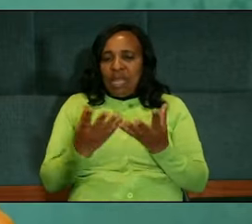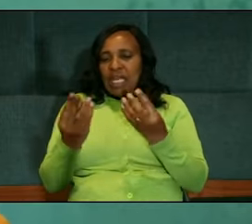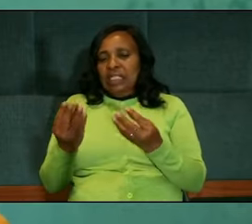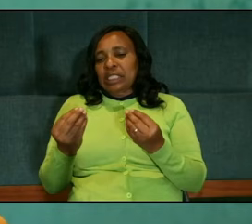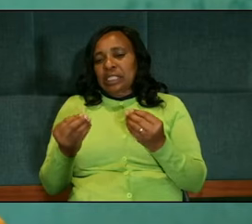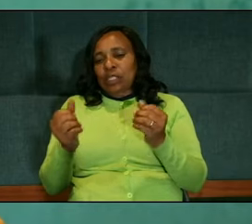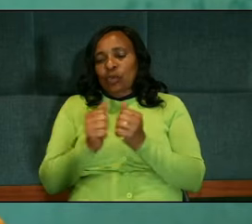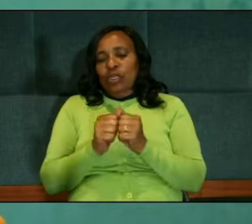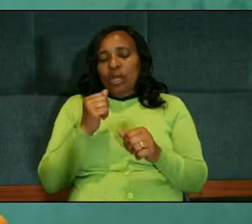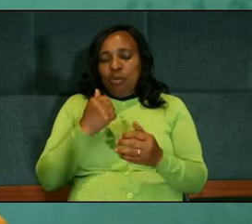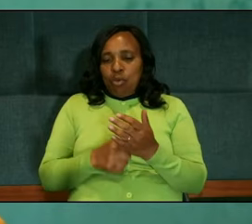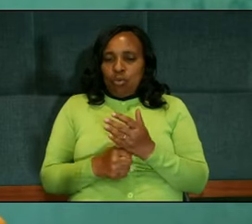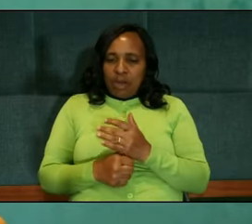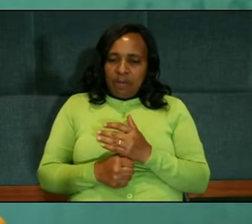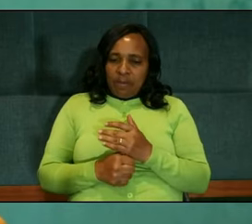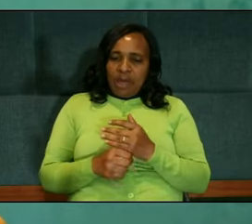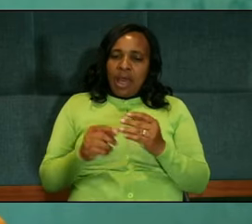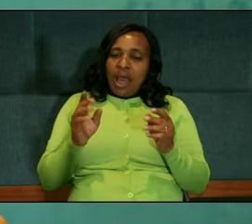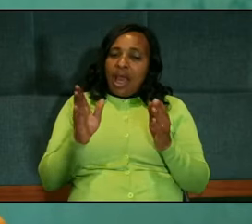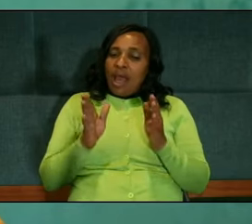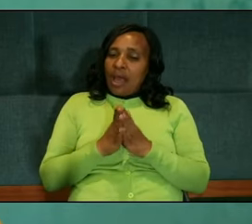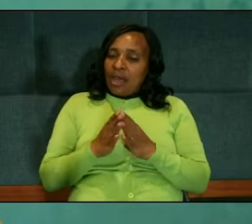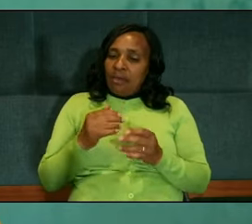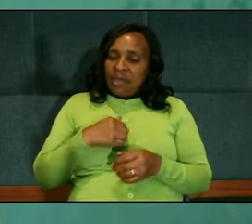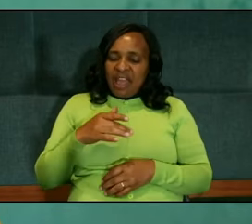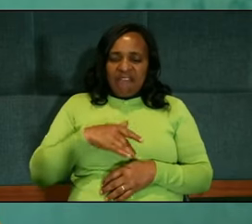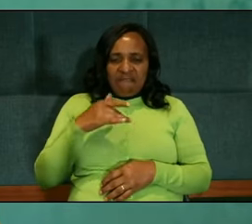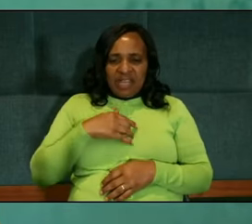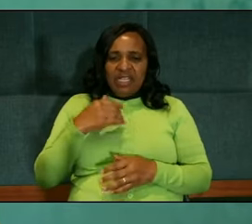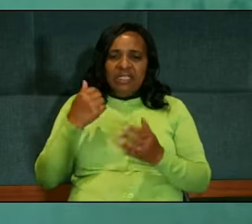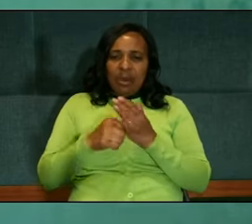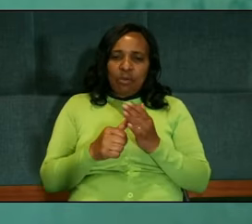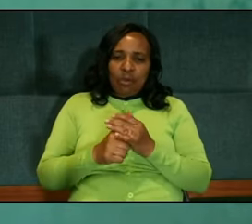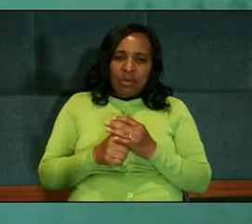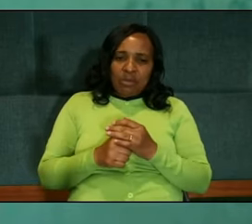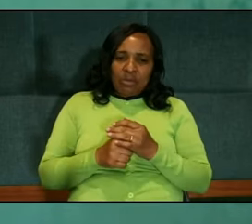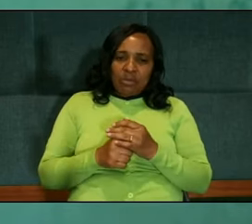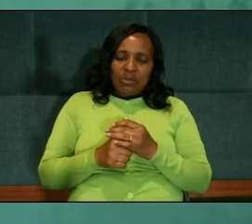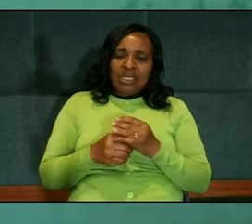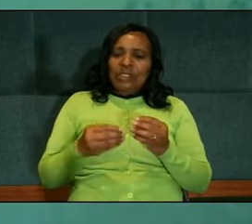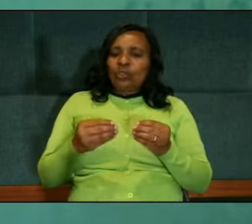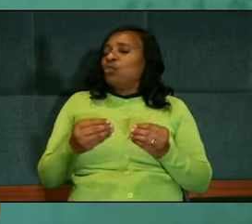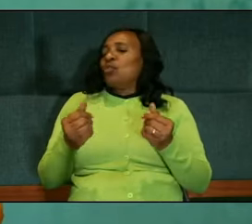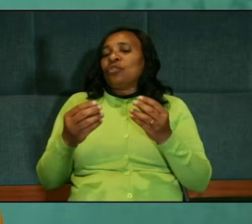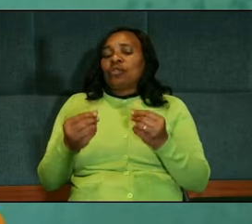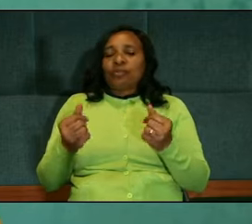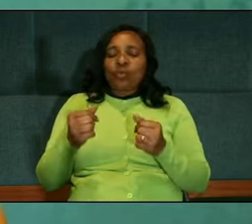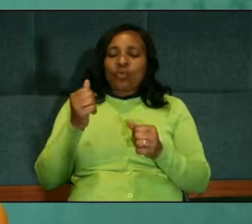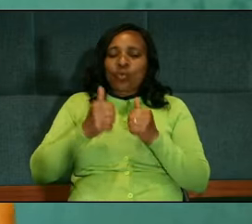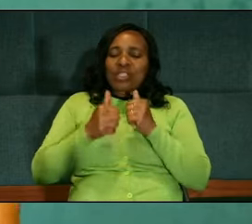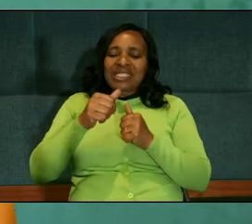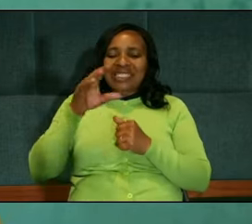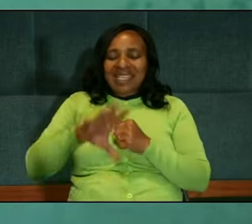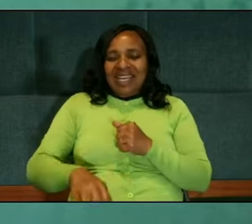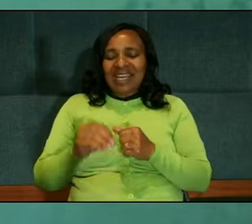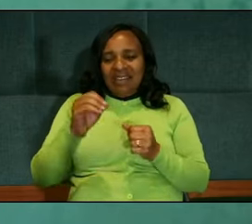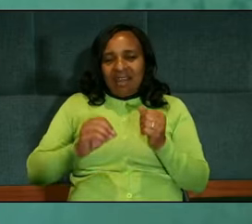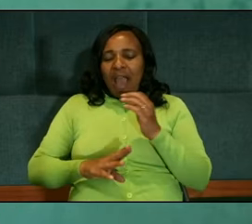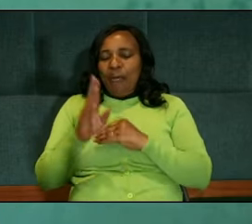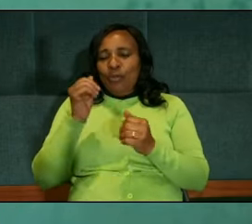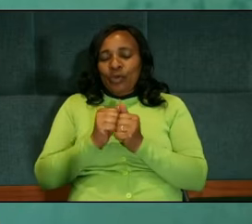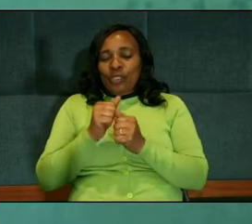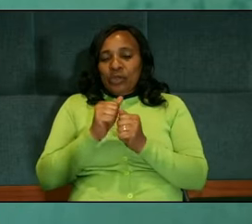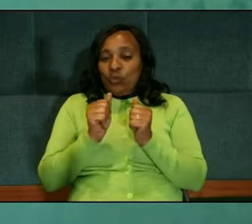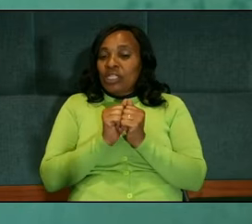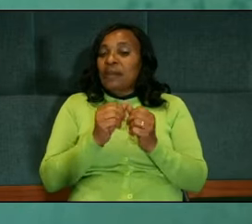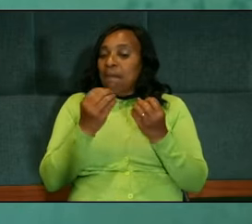problem. And I feel like that's a problem that hasn't, that's a solution that hasn't been taken up in many churches,